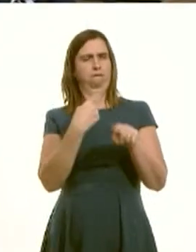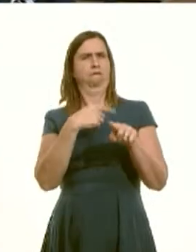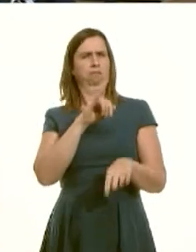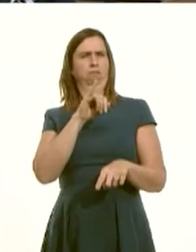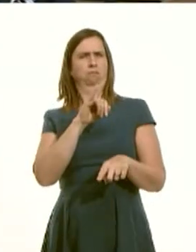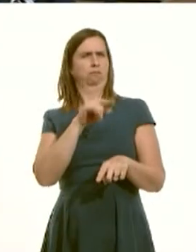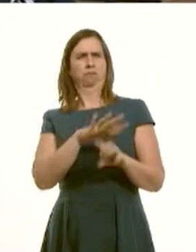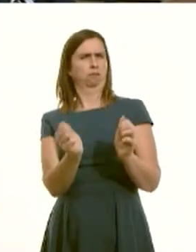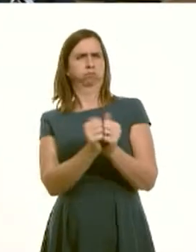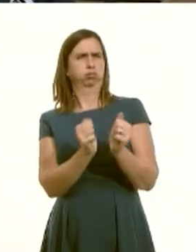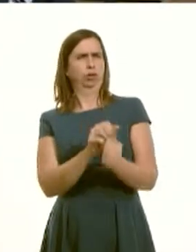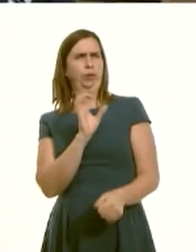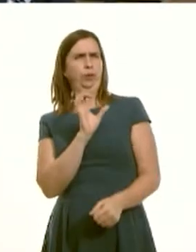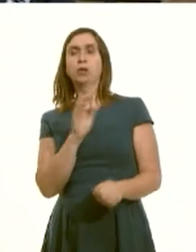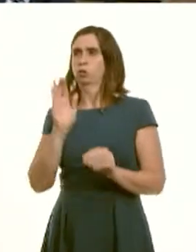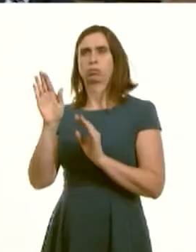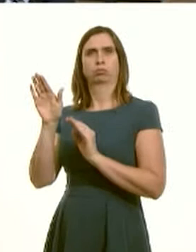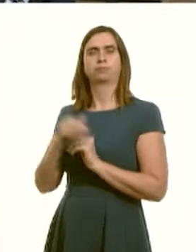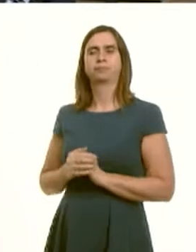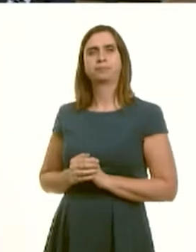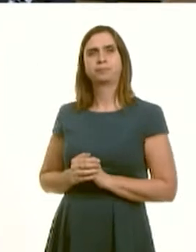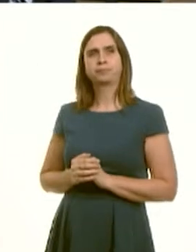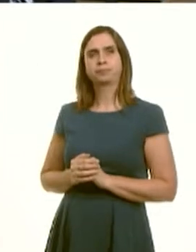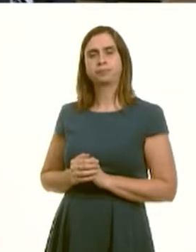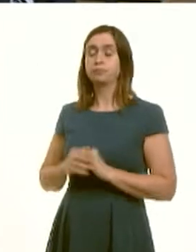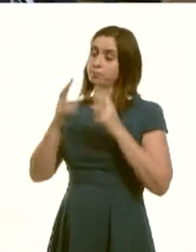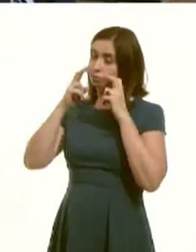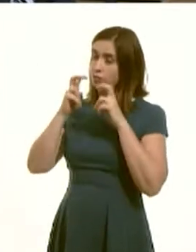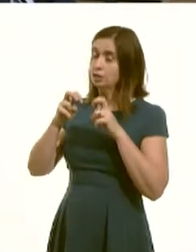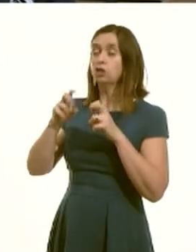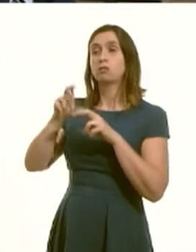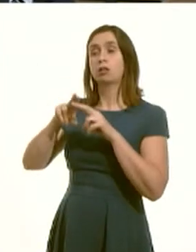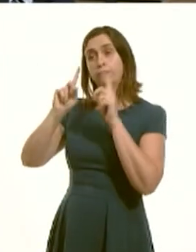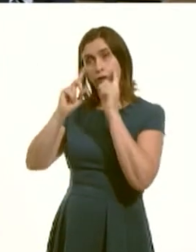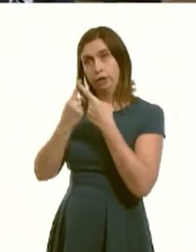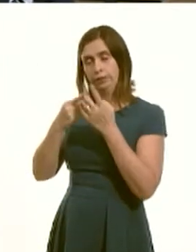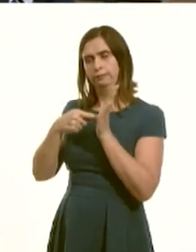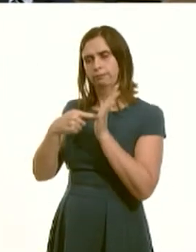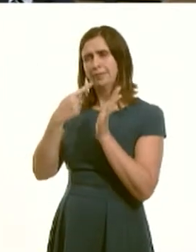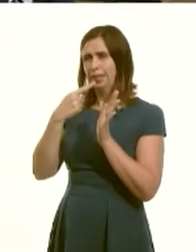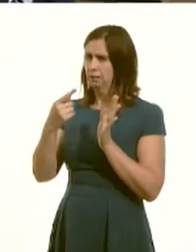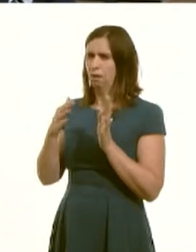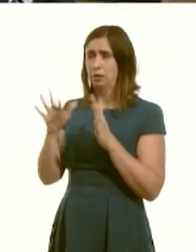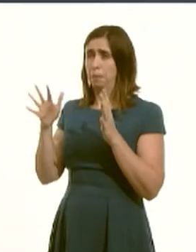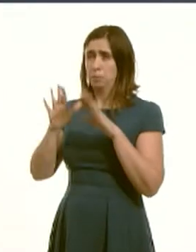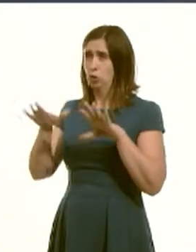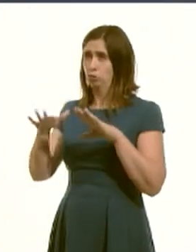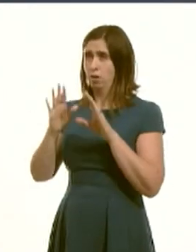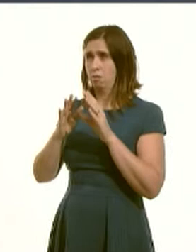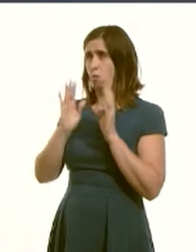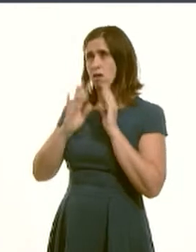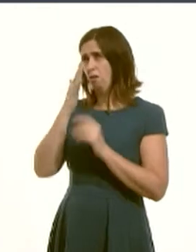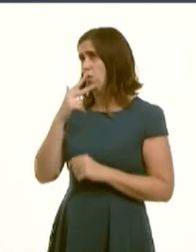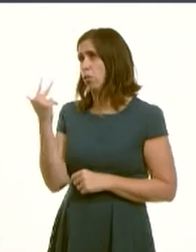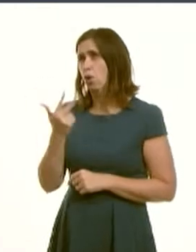behaviour. Recent Cardiff University research indicates that children, young people as young as 13, are being pressurised to